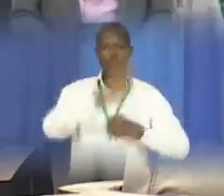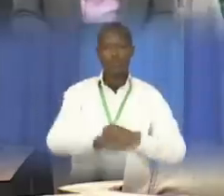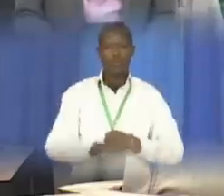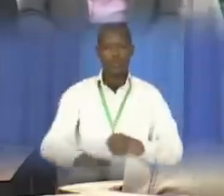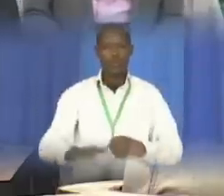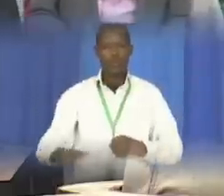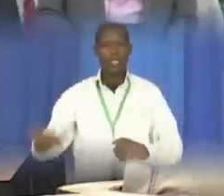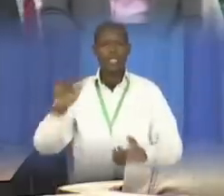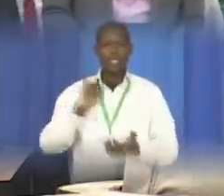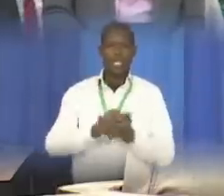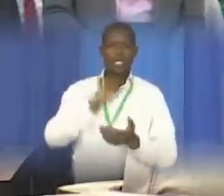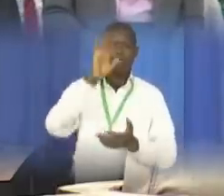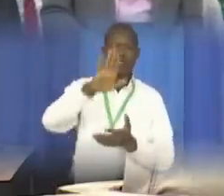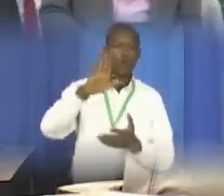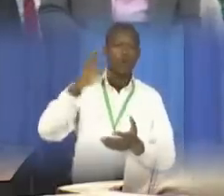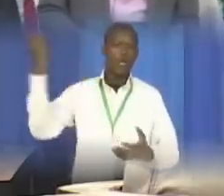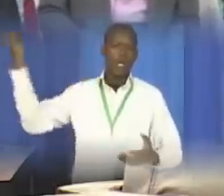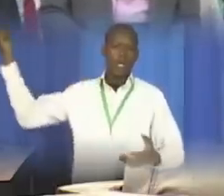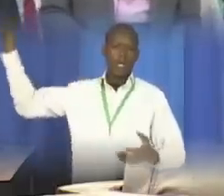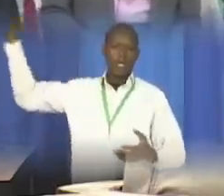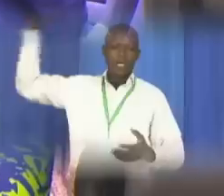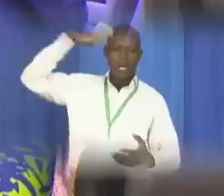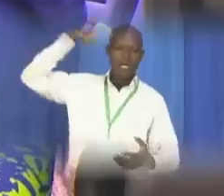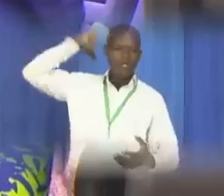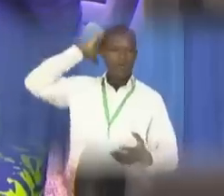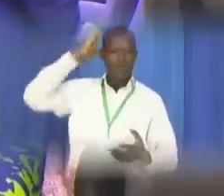That your light will shine into them.